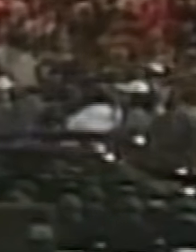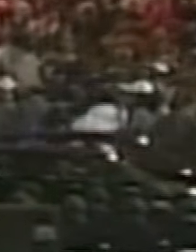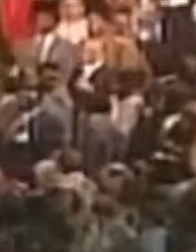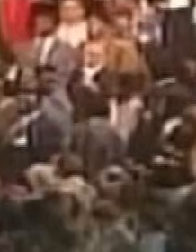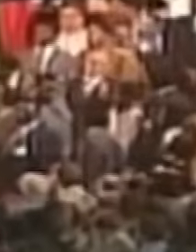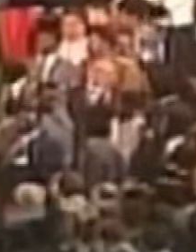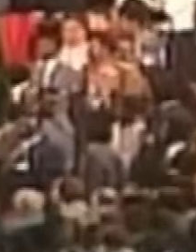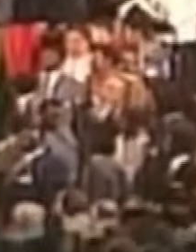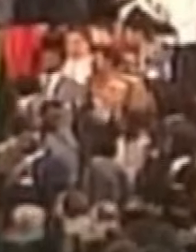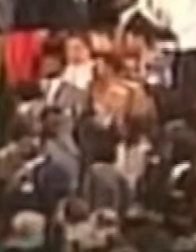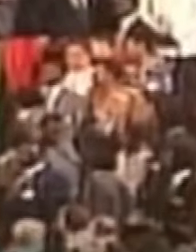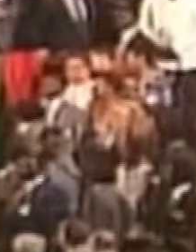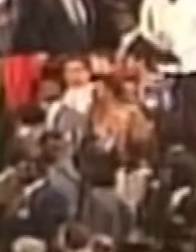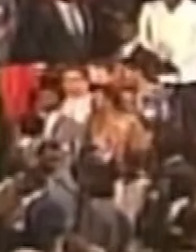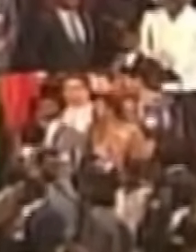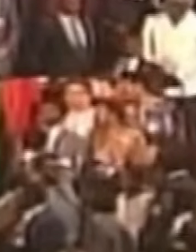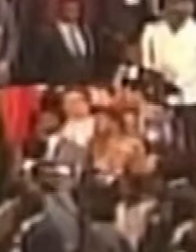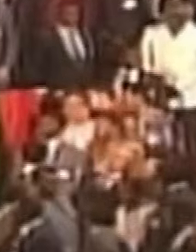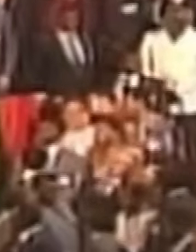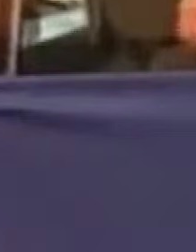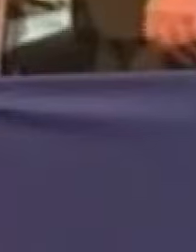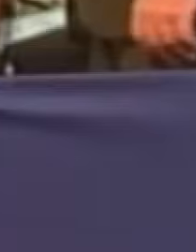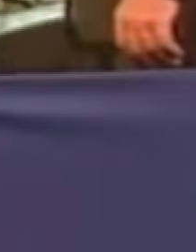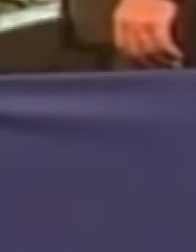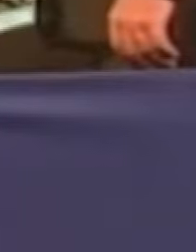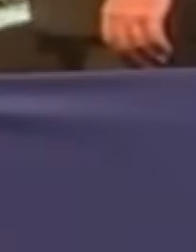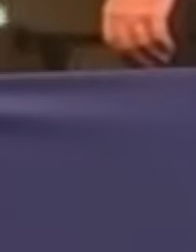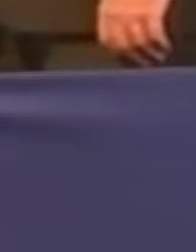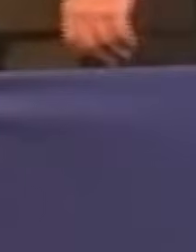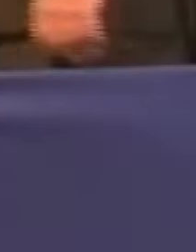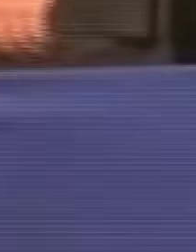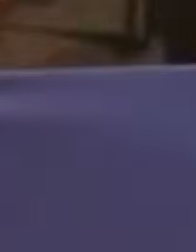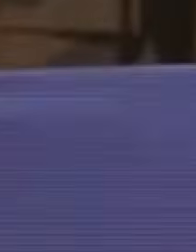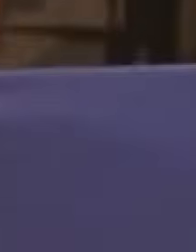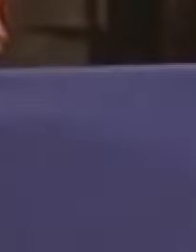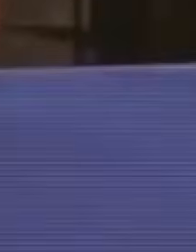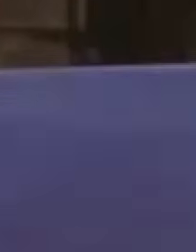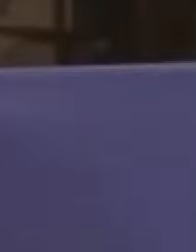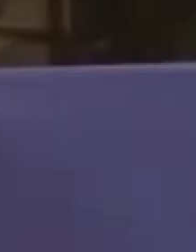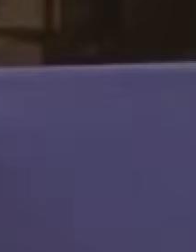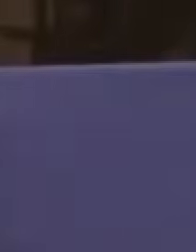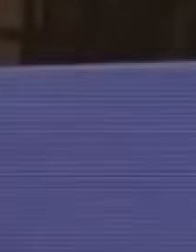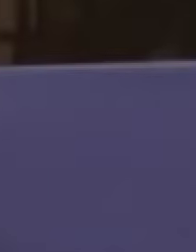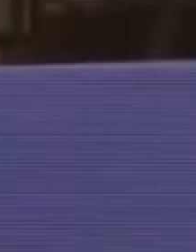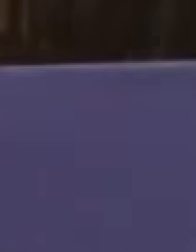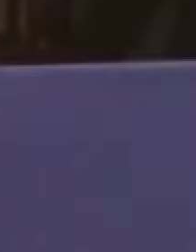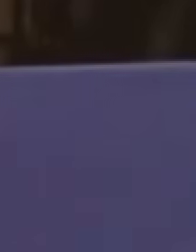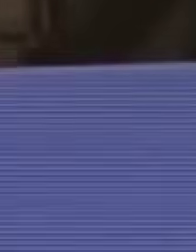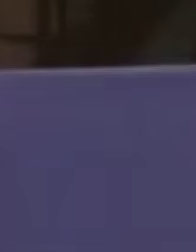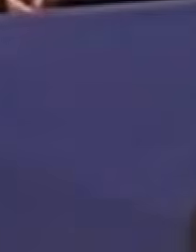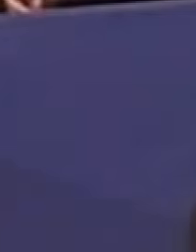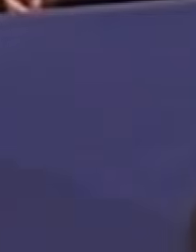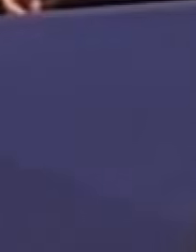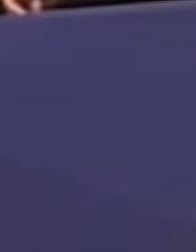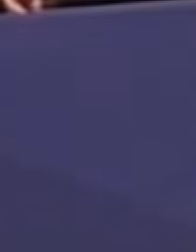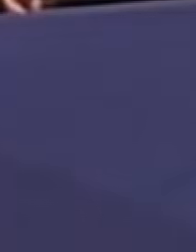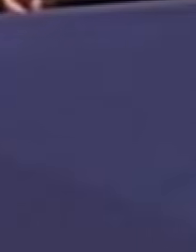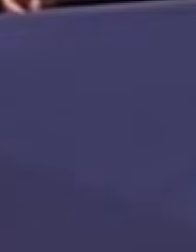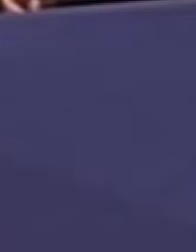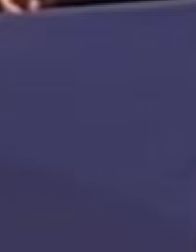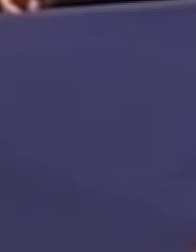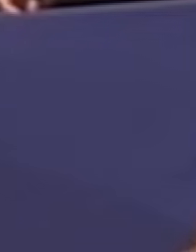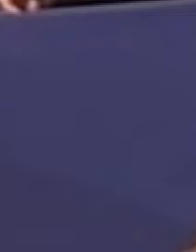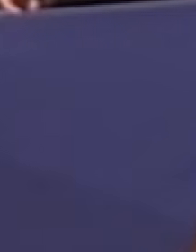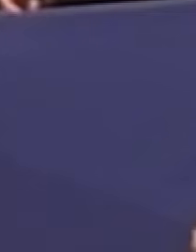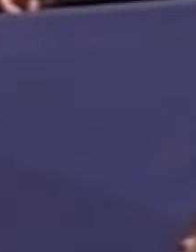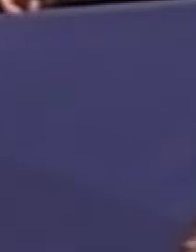back. Statesman, liberation fighter, Pan-Africanist, revolutionary, and founding president are just some of